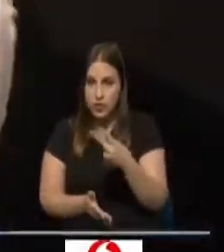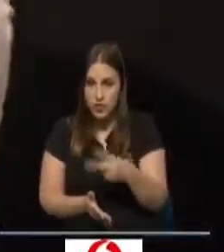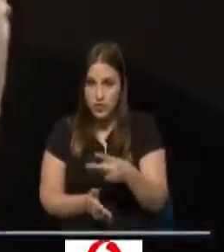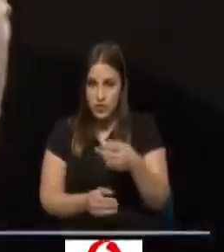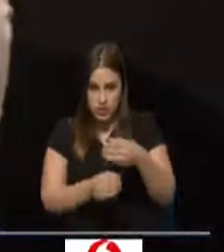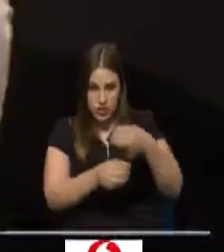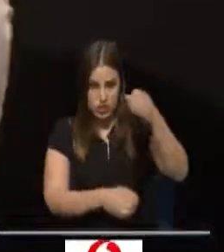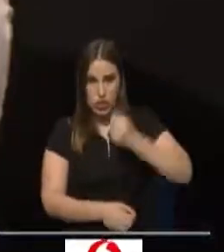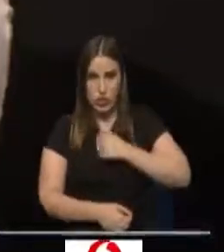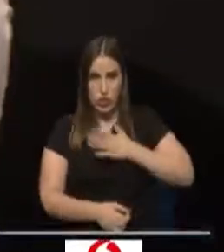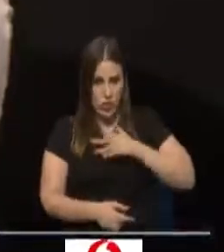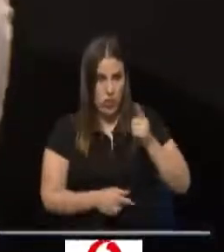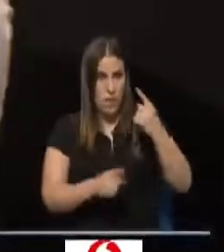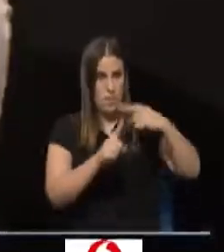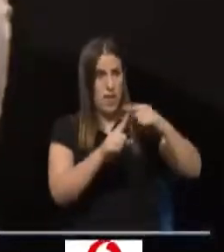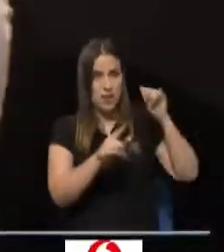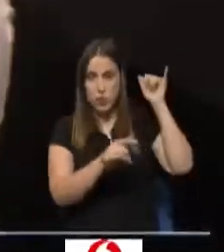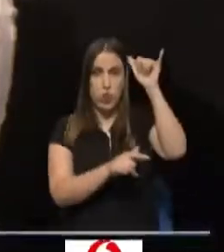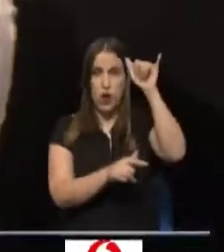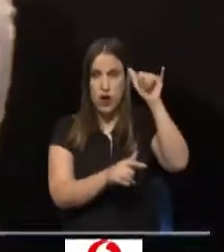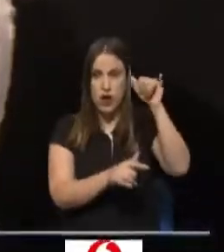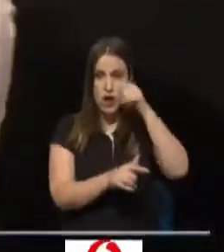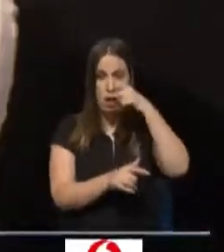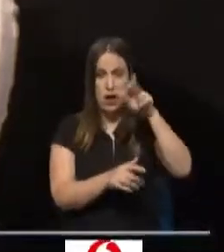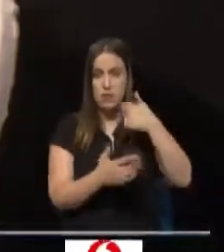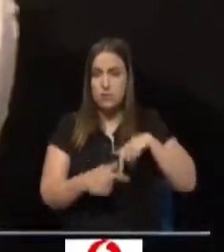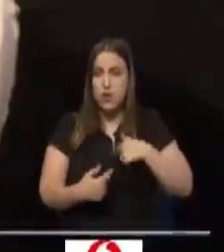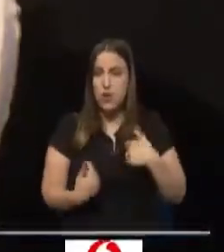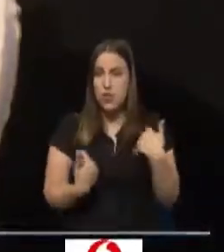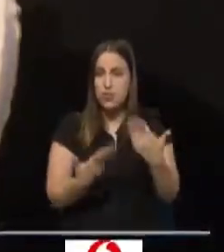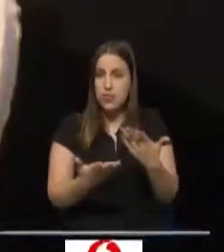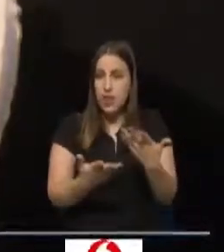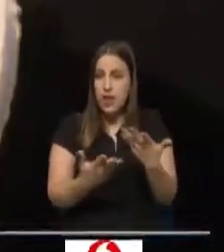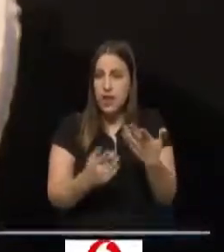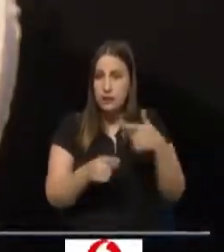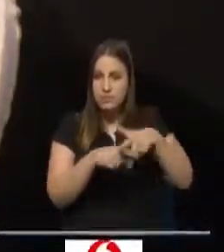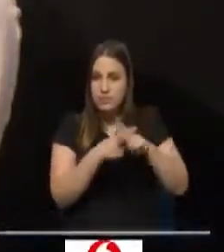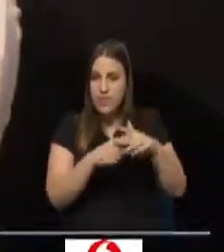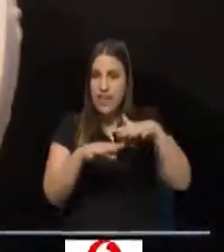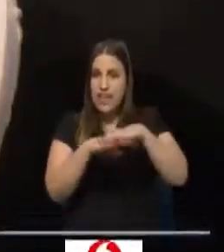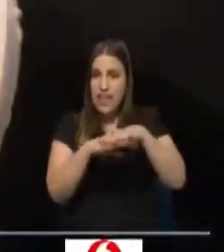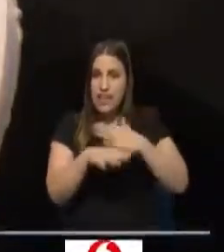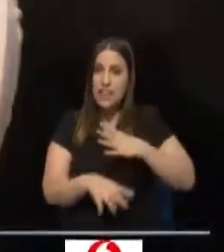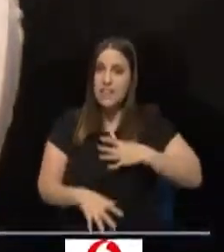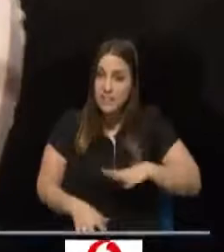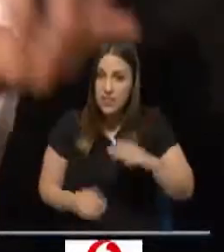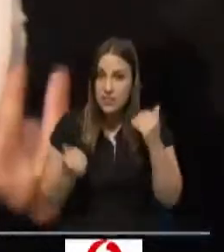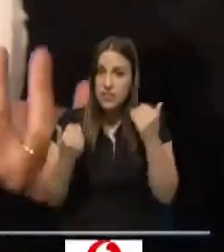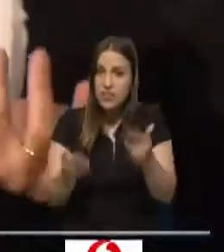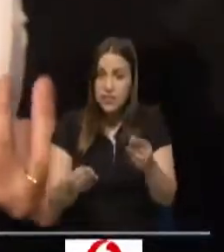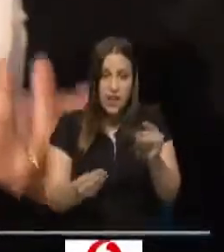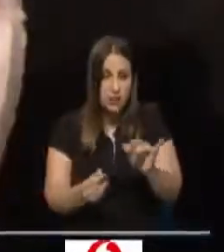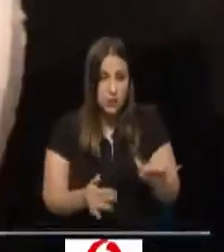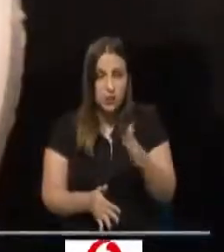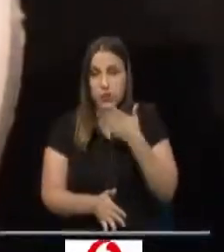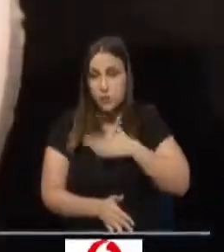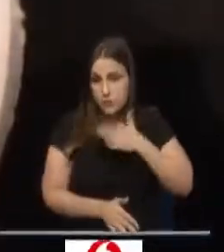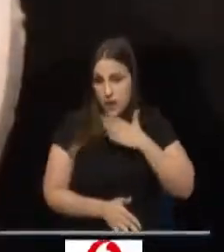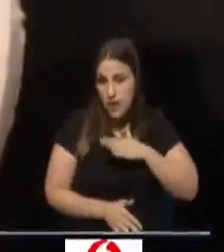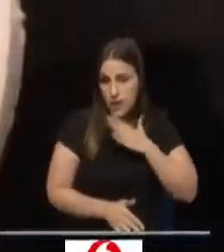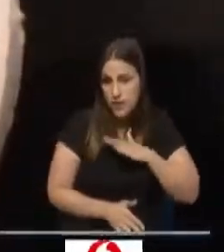And sometimes we have the aerial easement. The owner of the